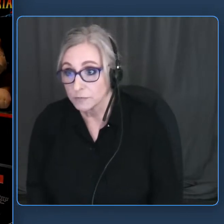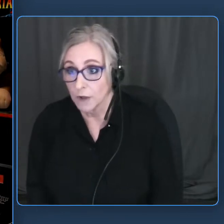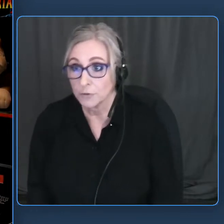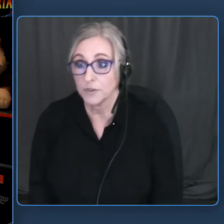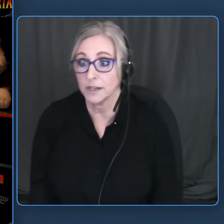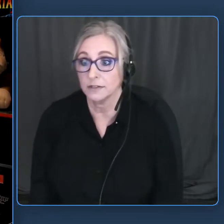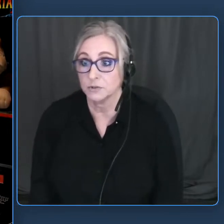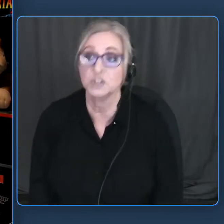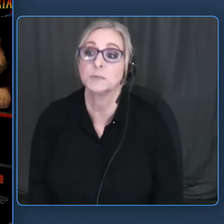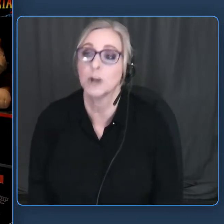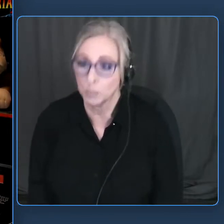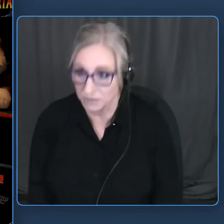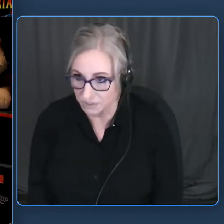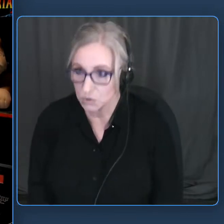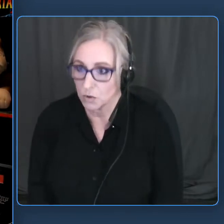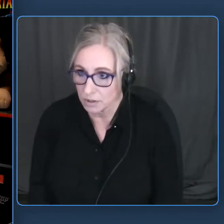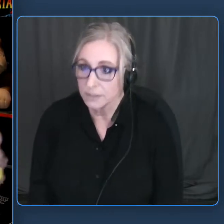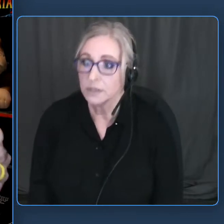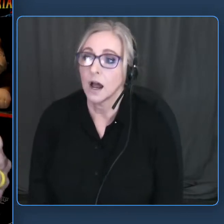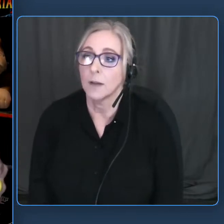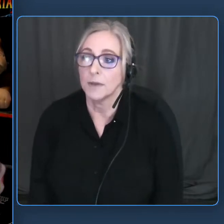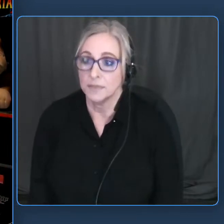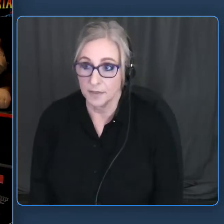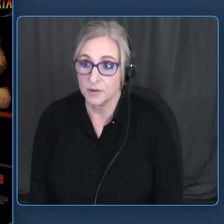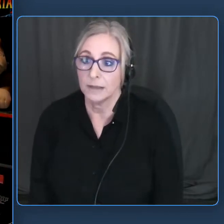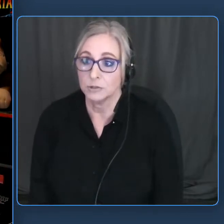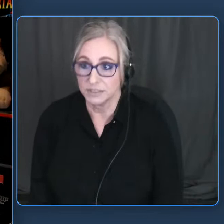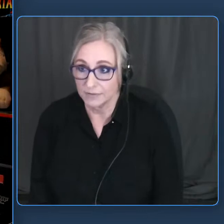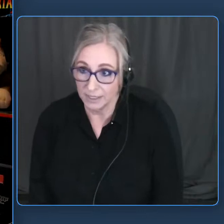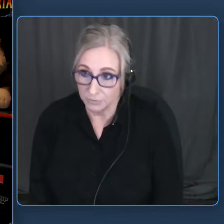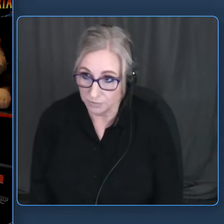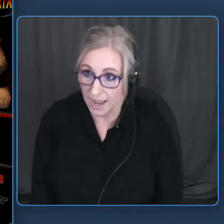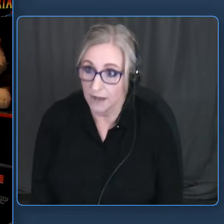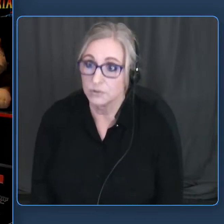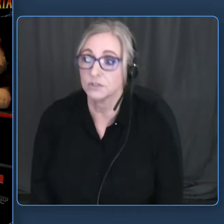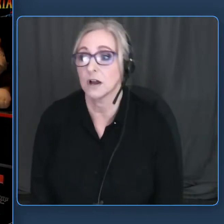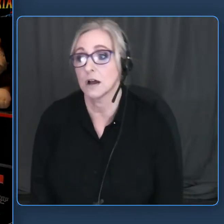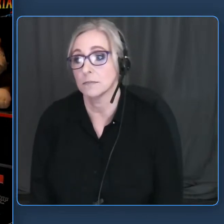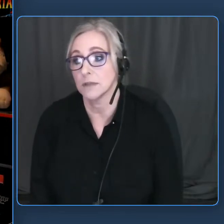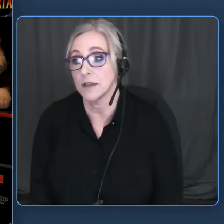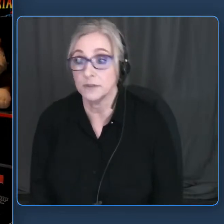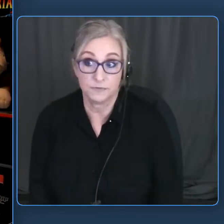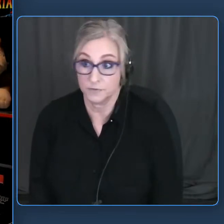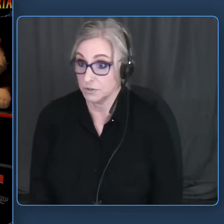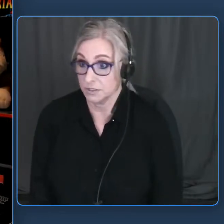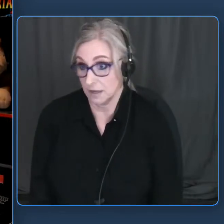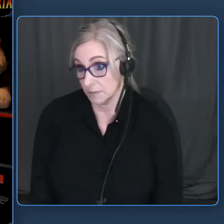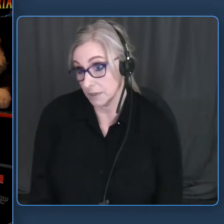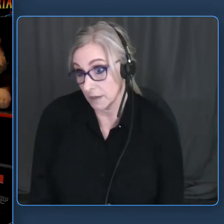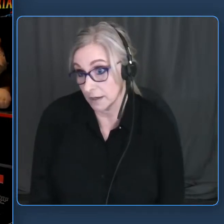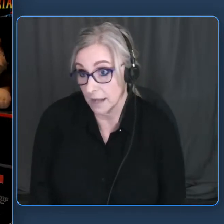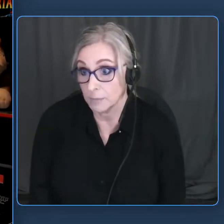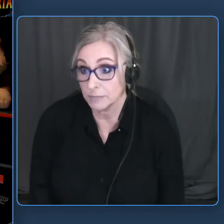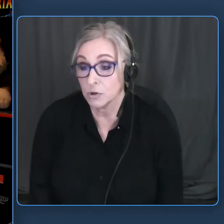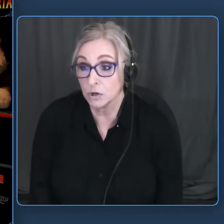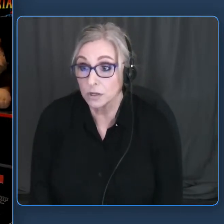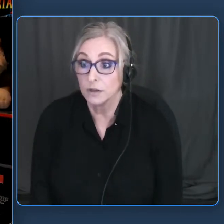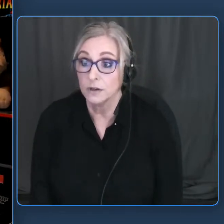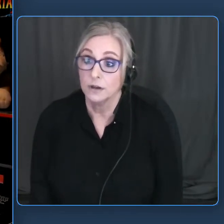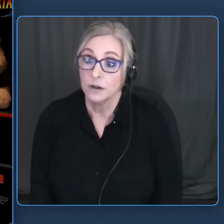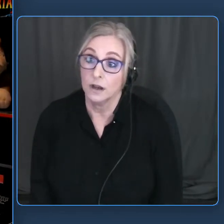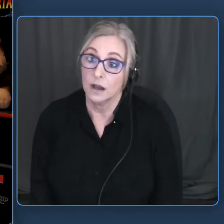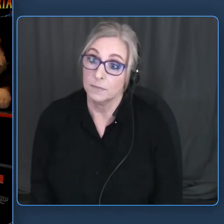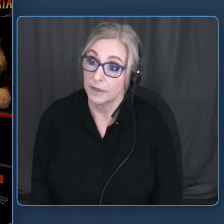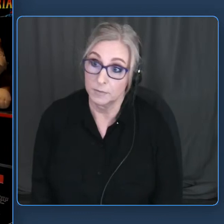opens the door for other things, or excuse me, it opens the door, and then they're able to navigate through the house. And if there's something that can help people